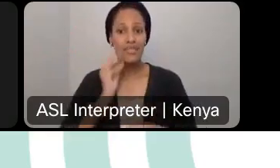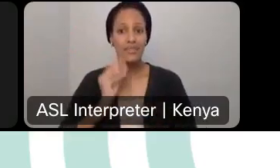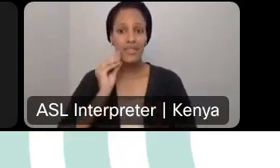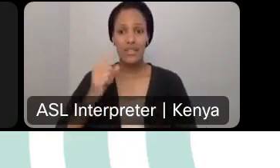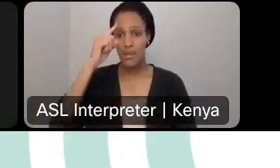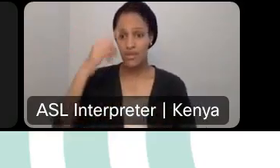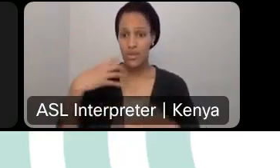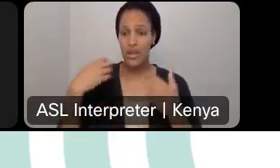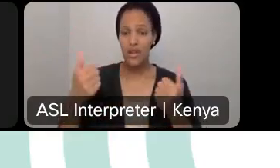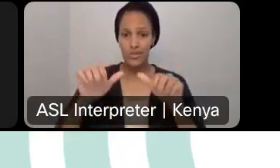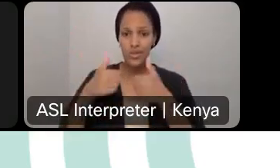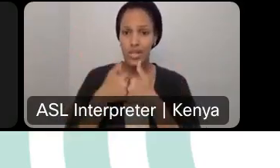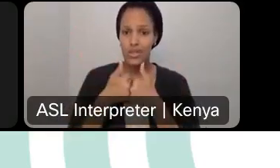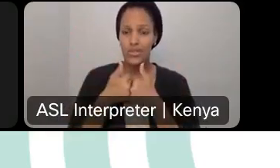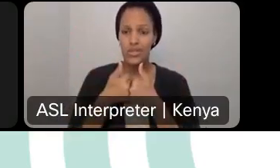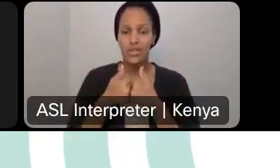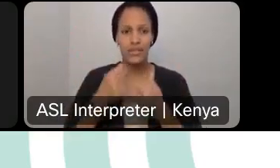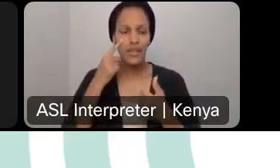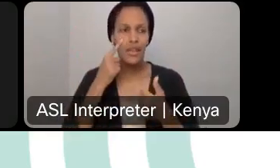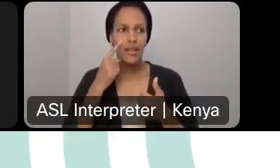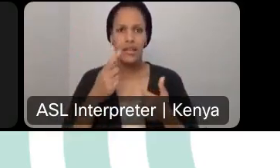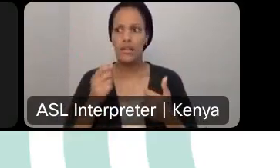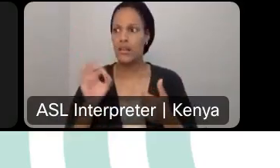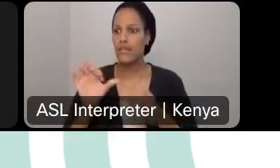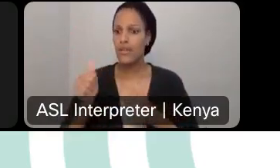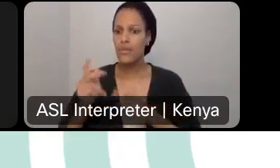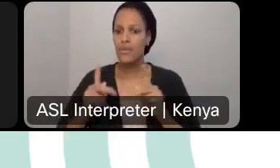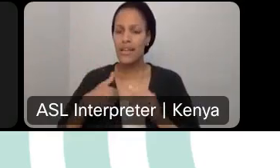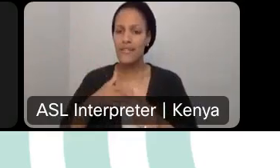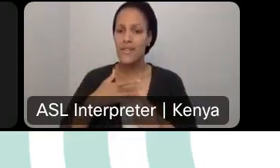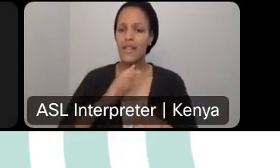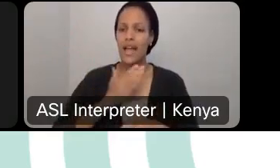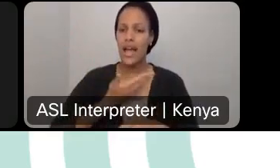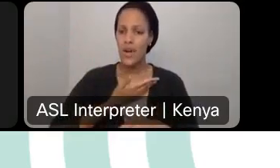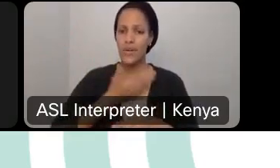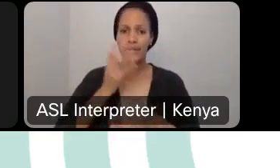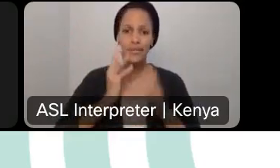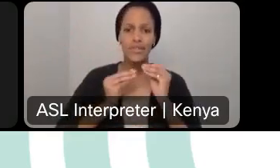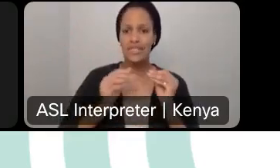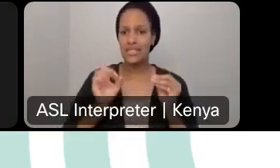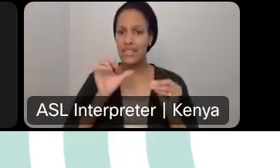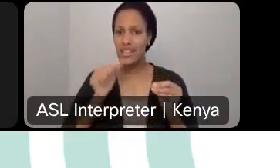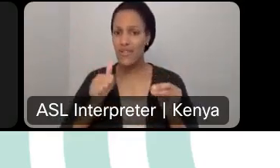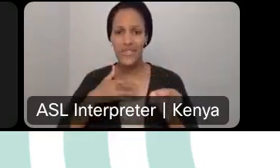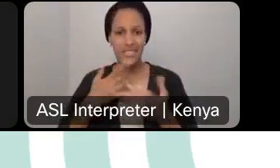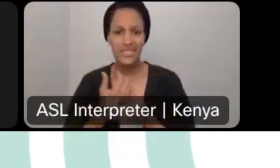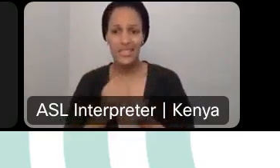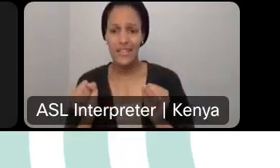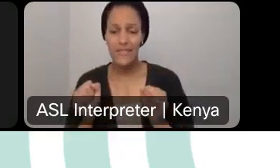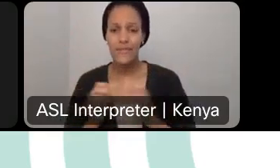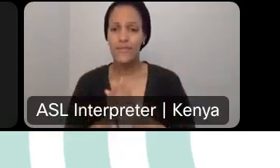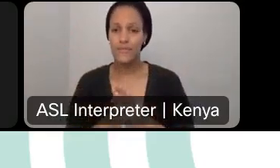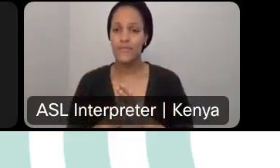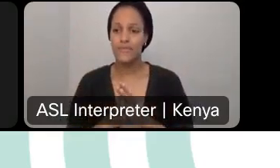can determine whether survivors feel our services are trustworthy and safe. By staying grounded, we